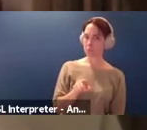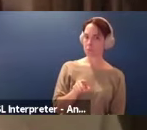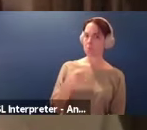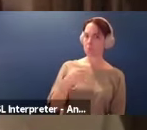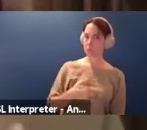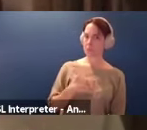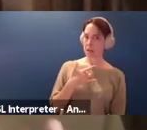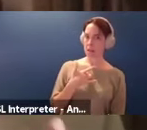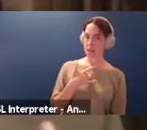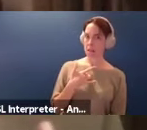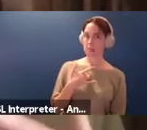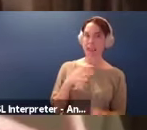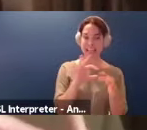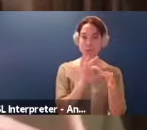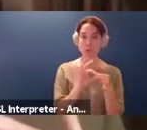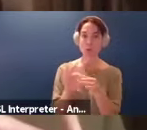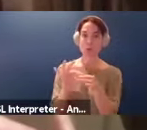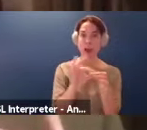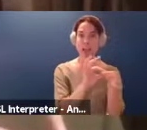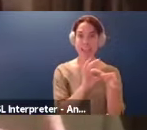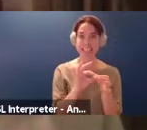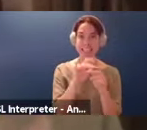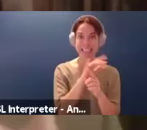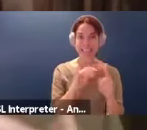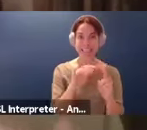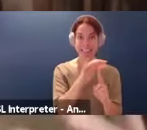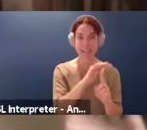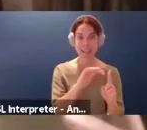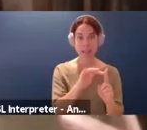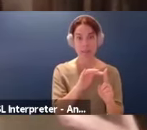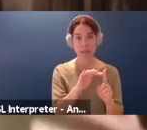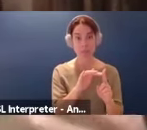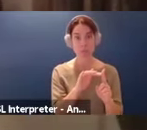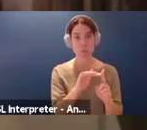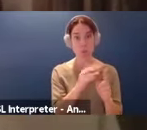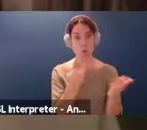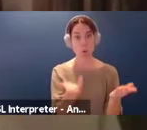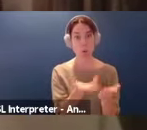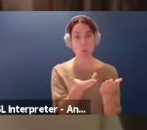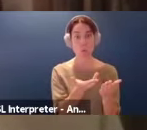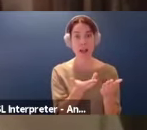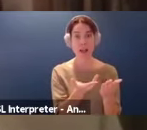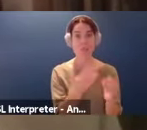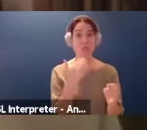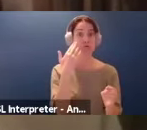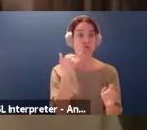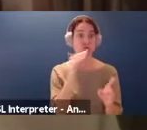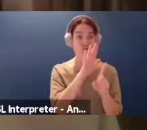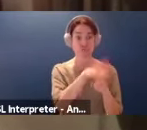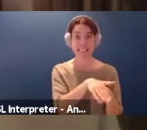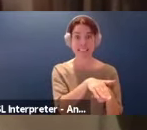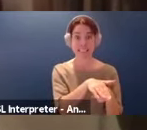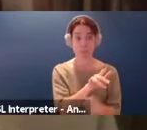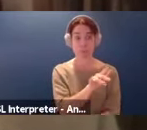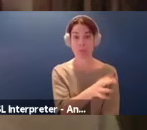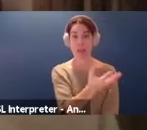a society in which uh racism is endemic is one in which there will